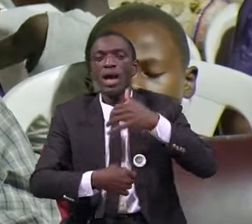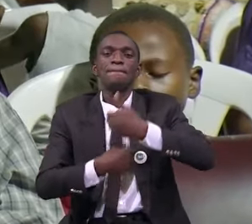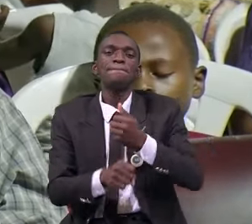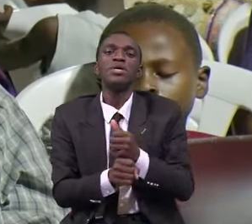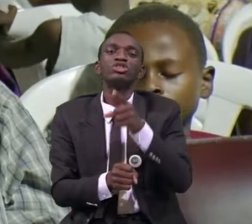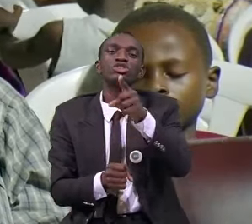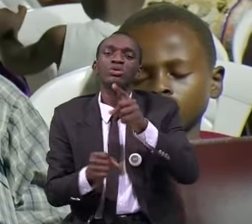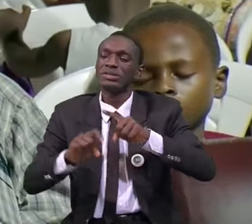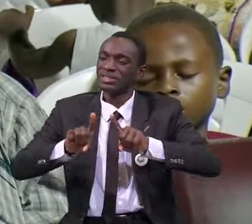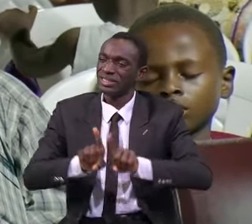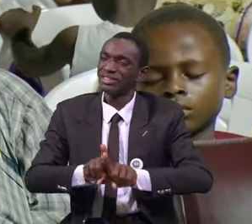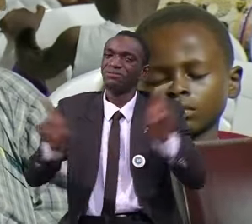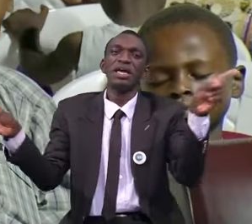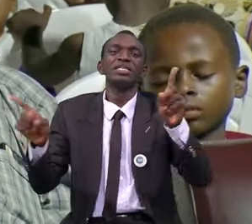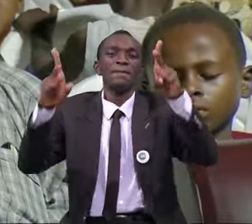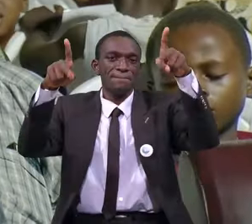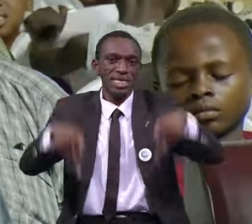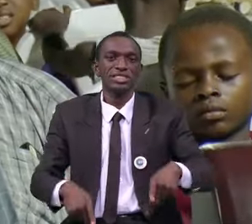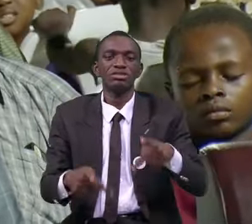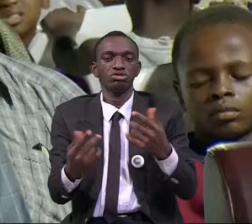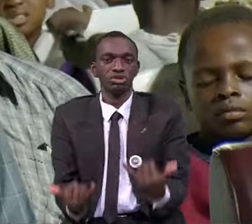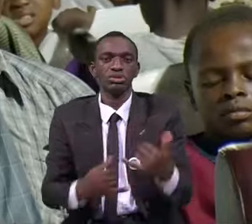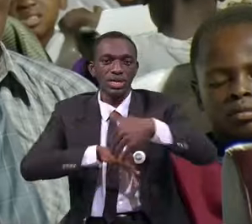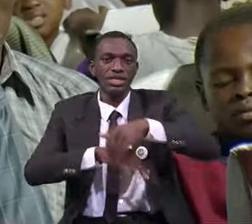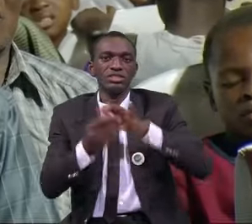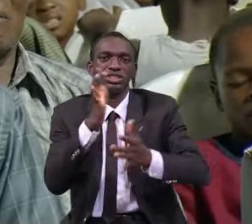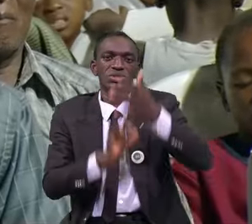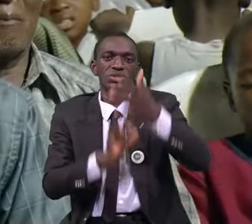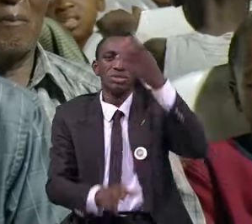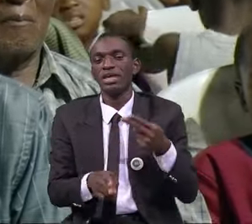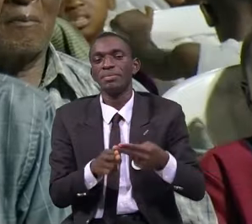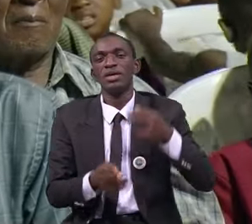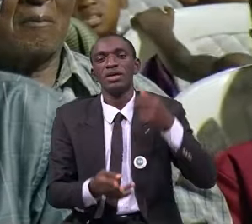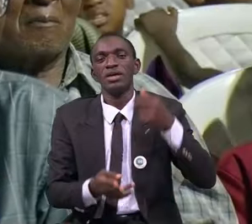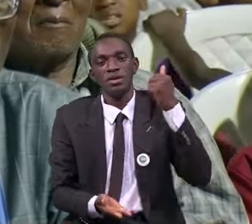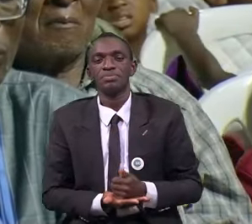person tonight in Jesus' name.